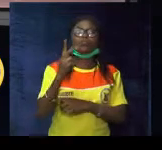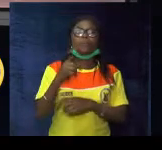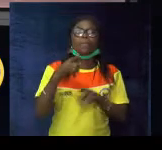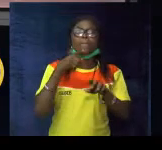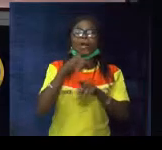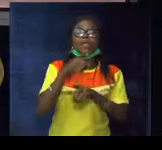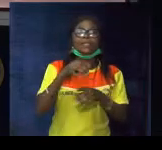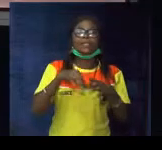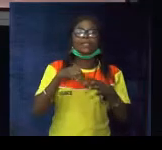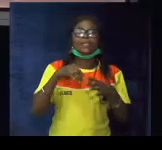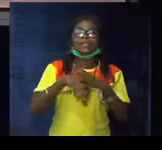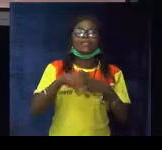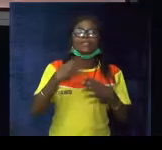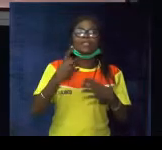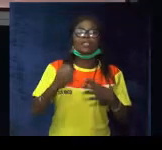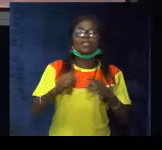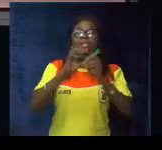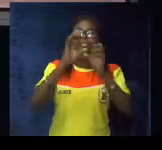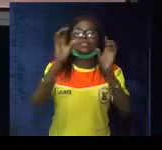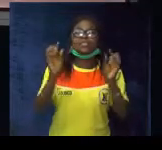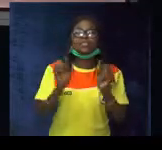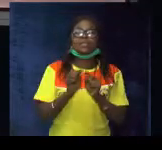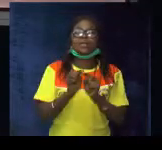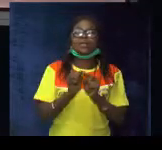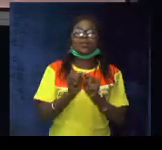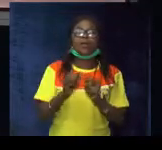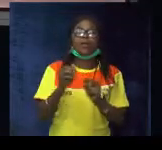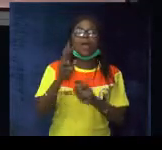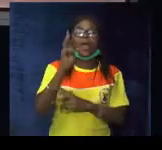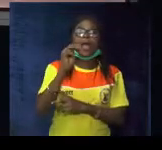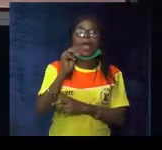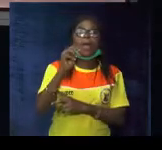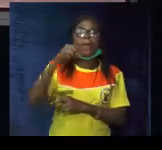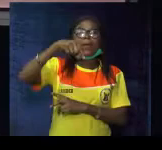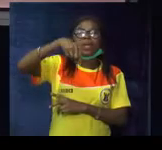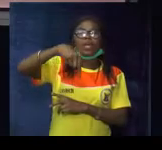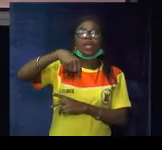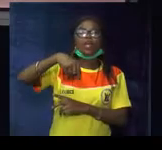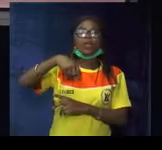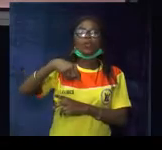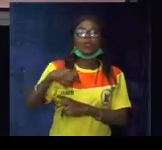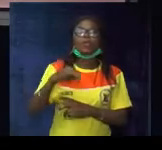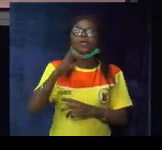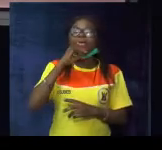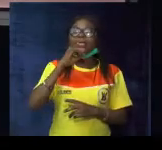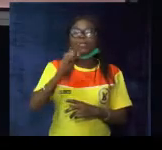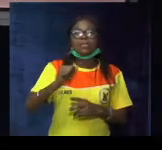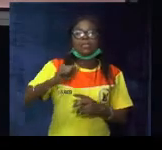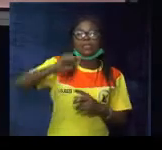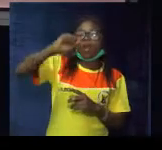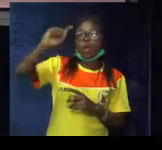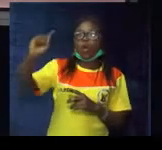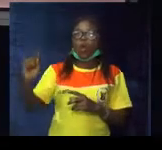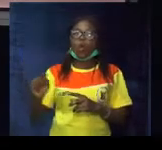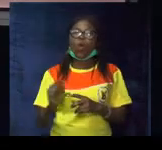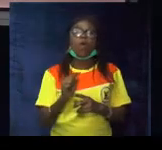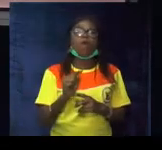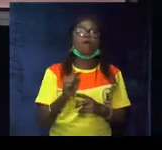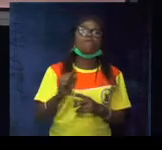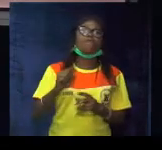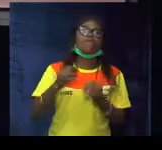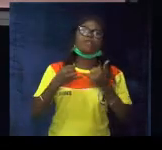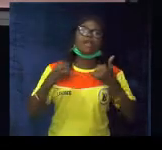circle. The next one is MQ. MQ, the only line that joins MQ is a curve, and that is an